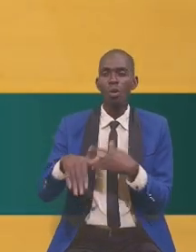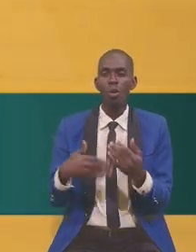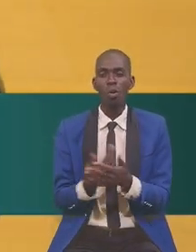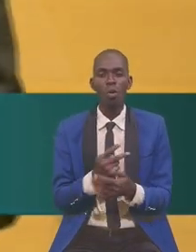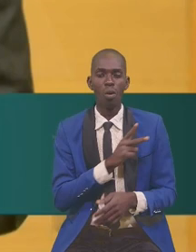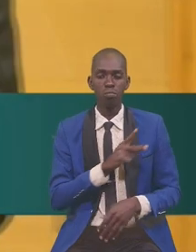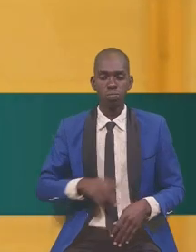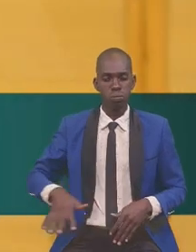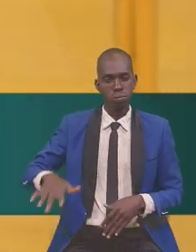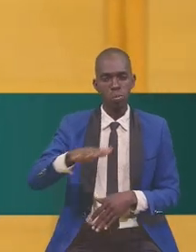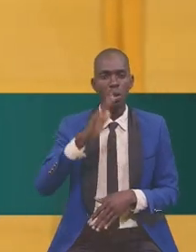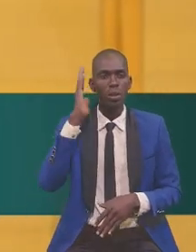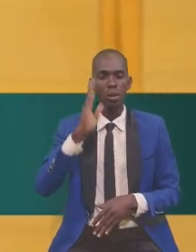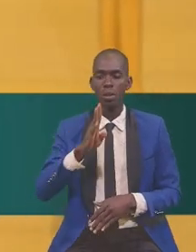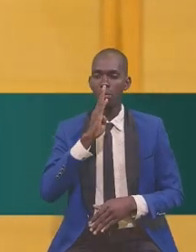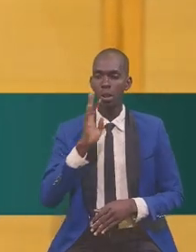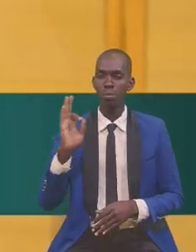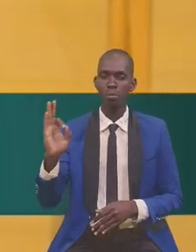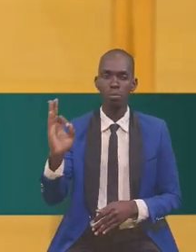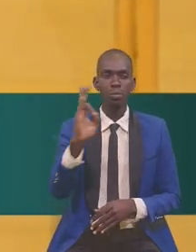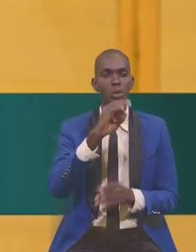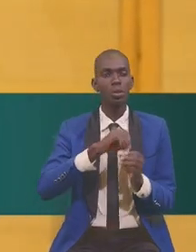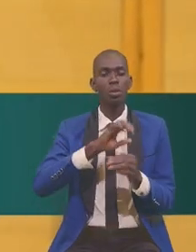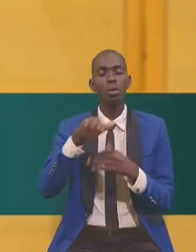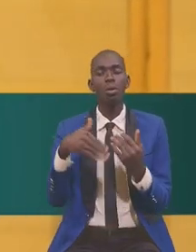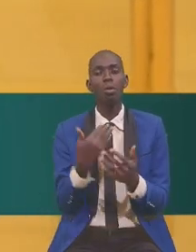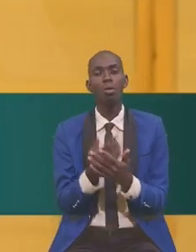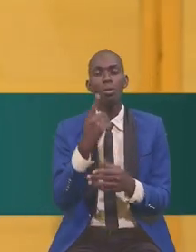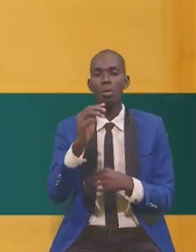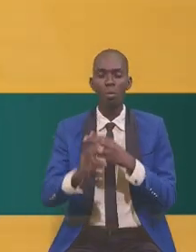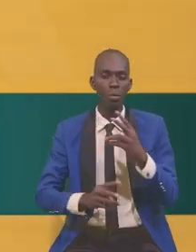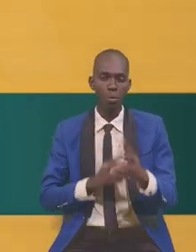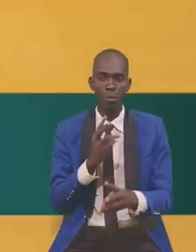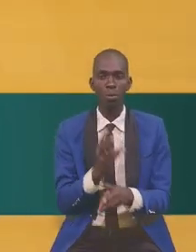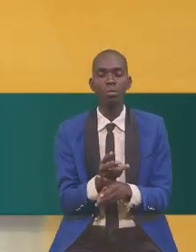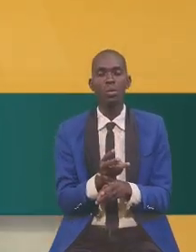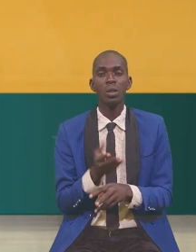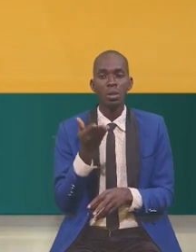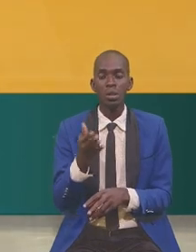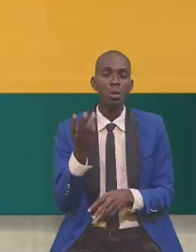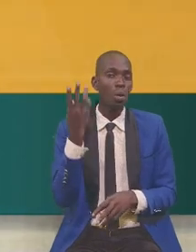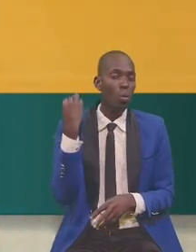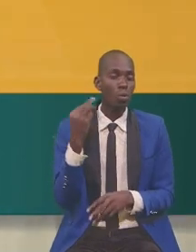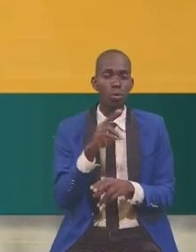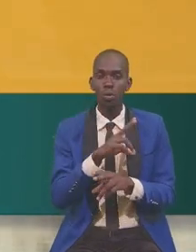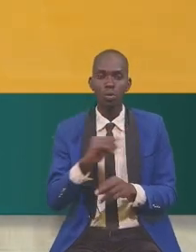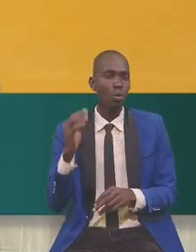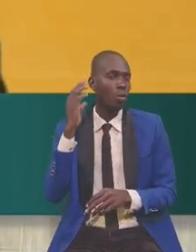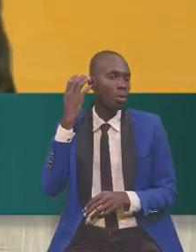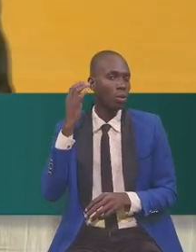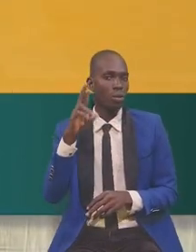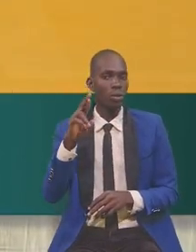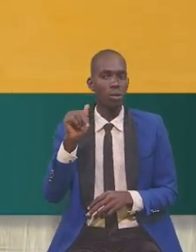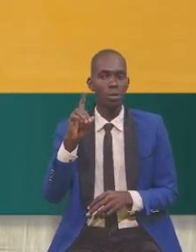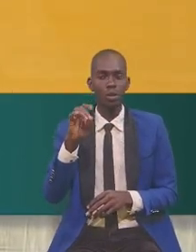be preached in all the world. In all the world. There was no radio, but Jesus, of course, new radio